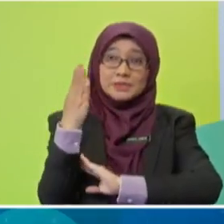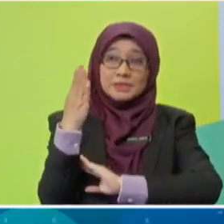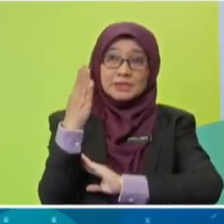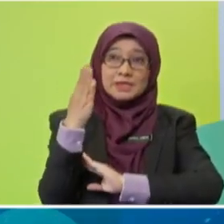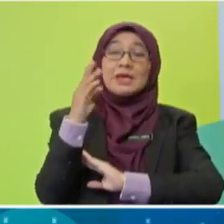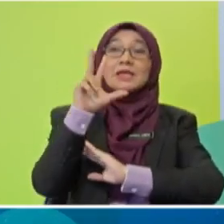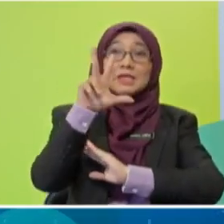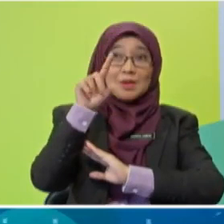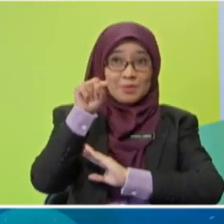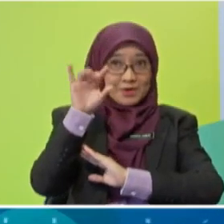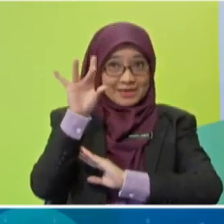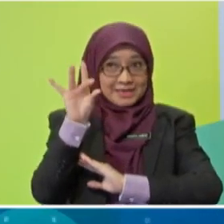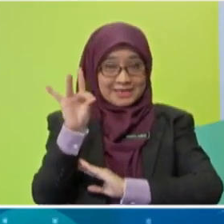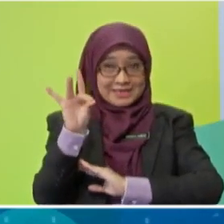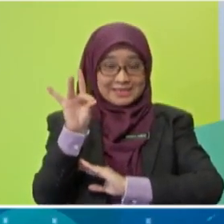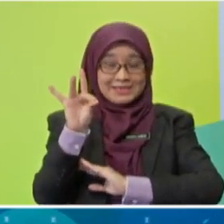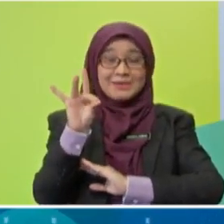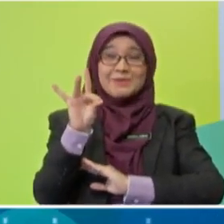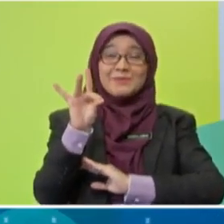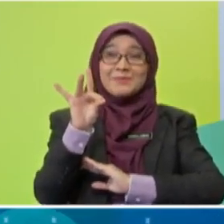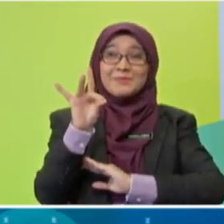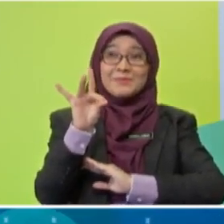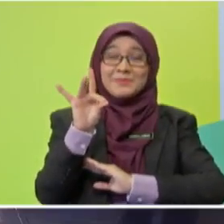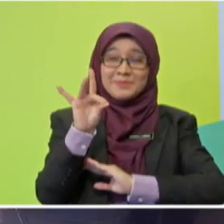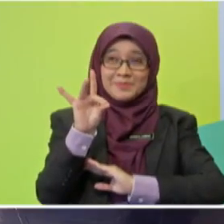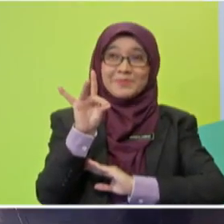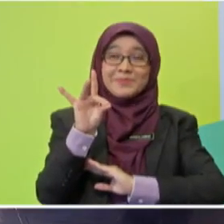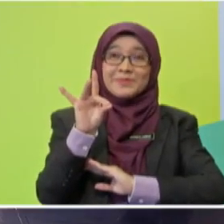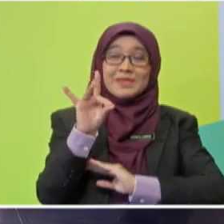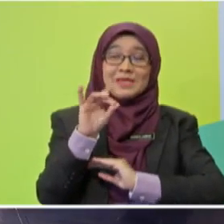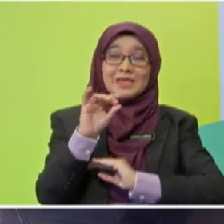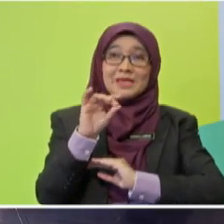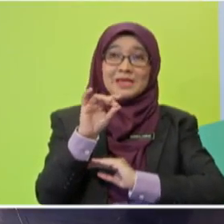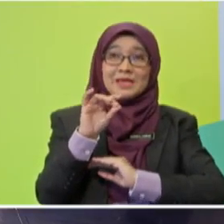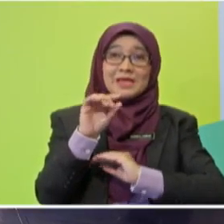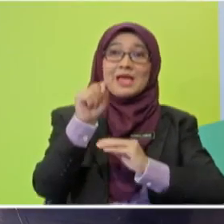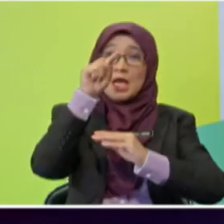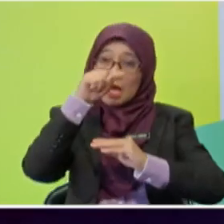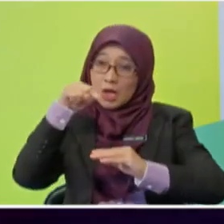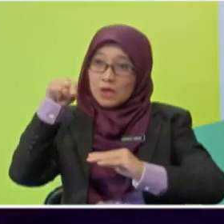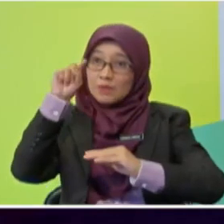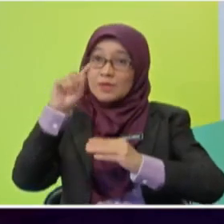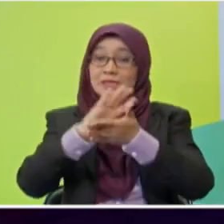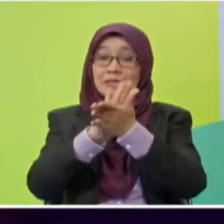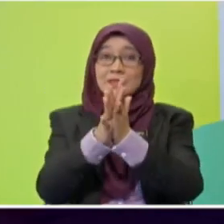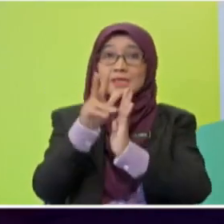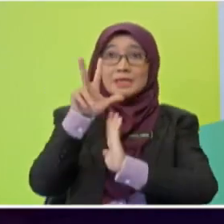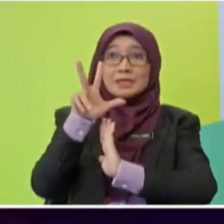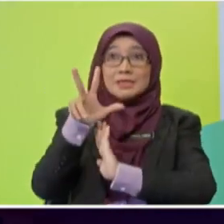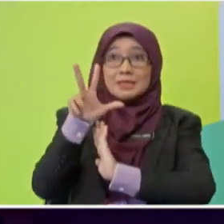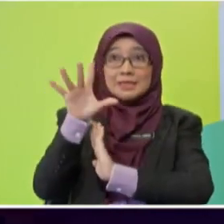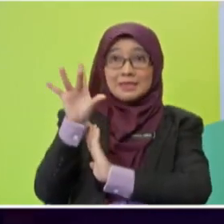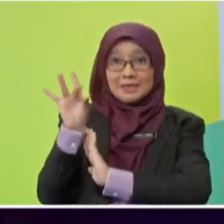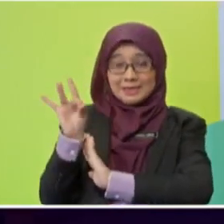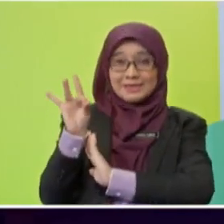3.8. Yes, the divisor is in decimal number 3.8. So you move it one place, so you get it 38,